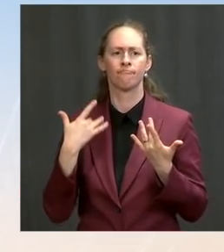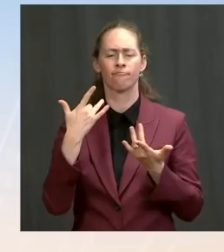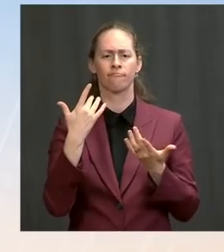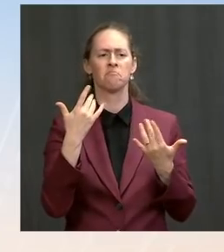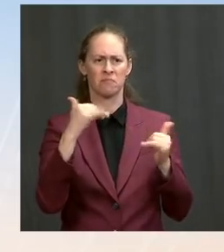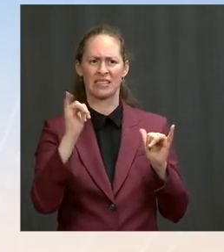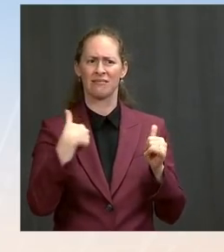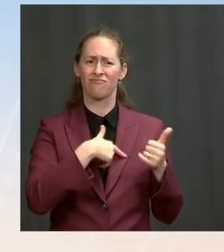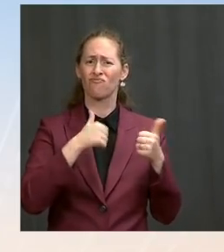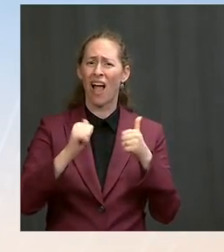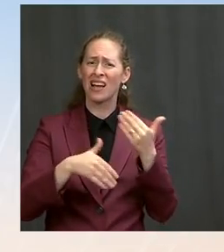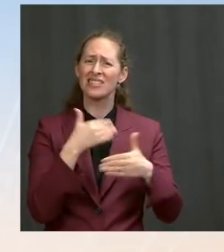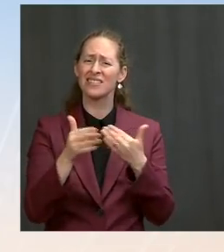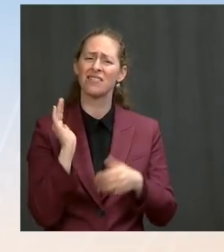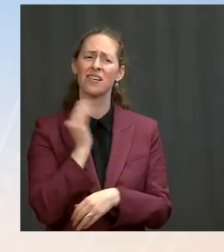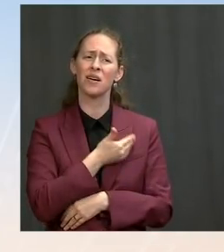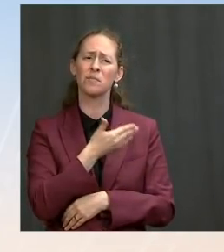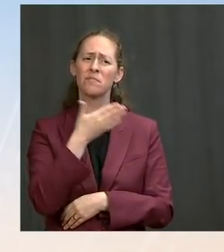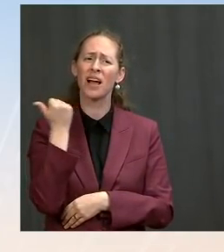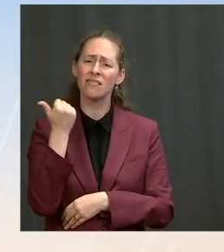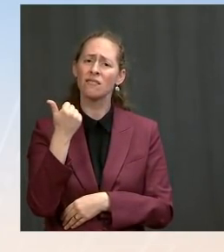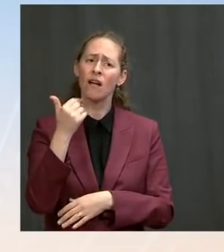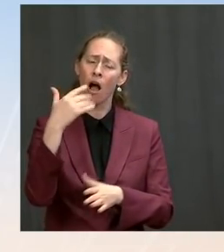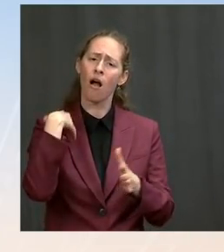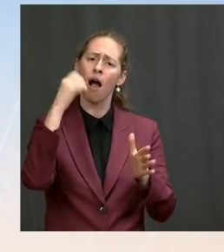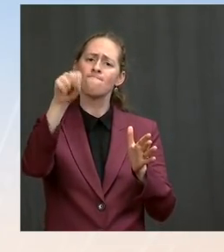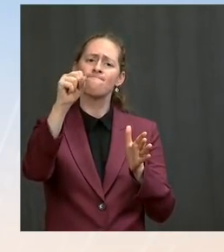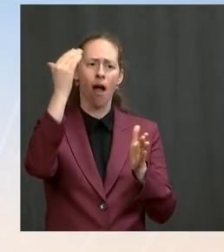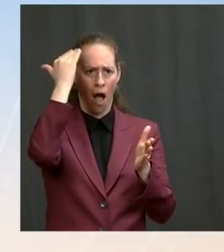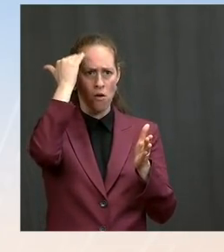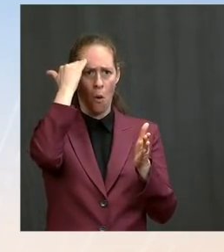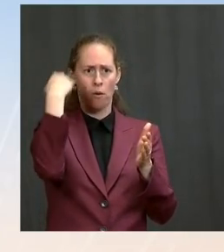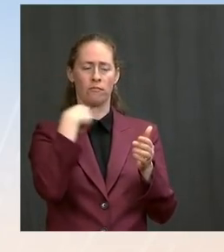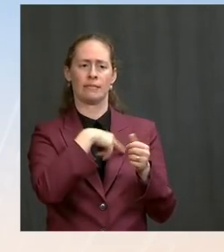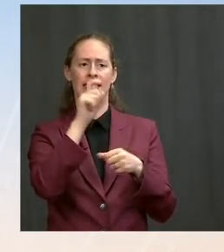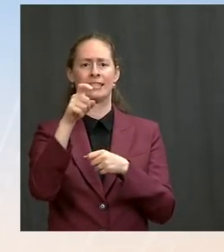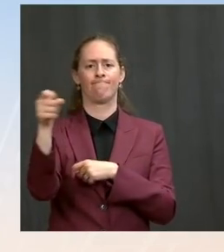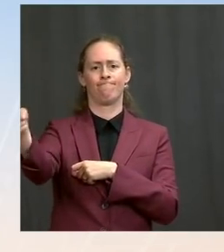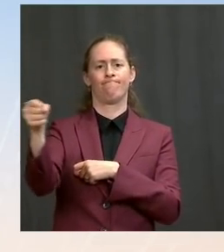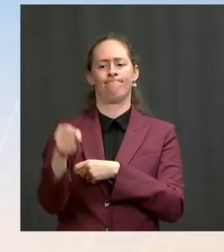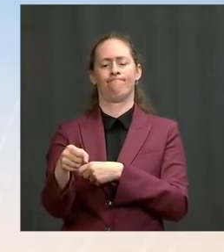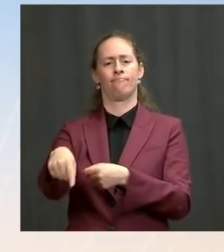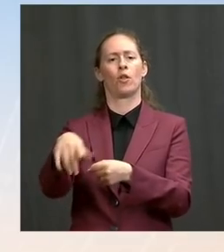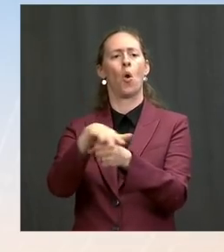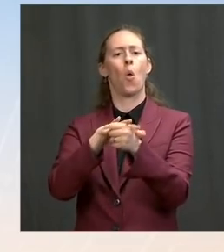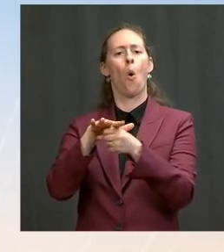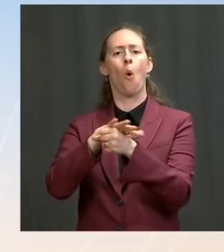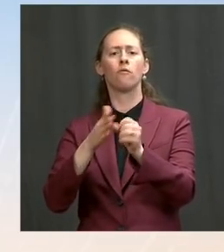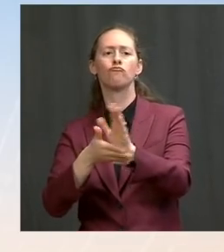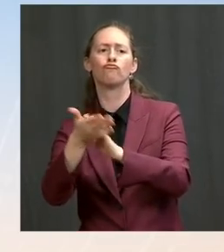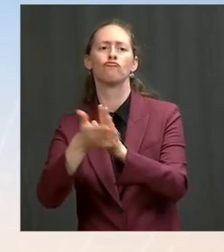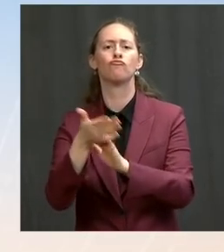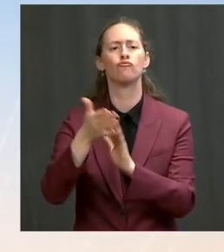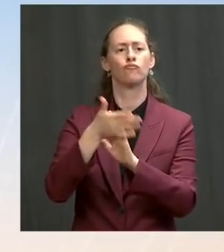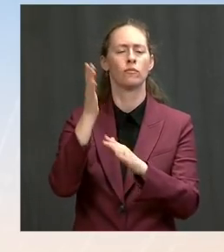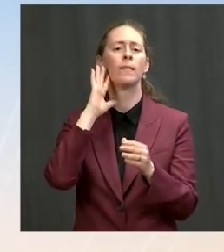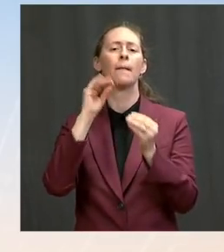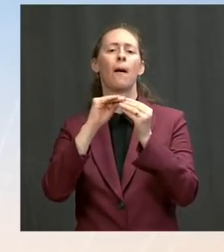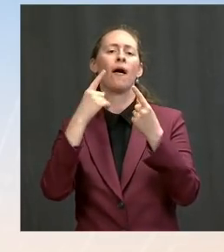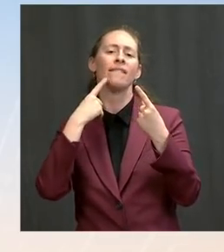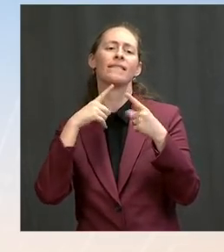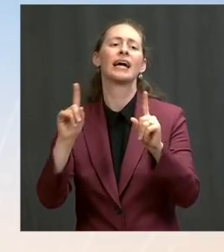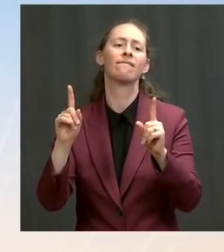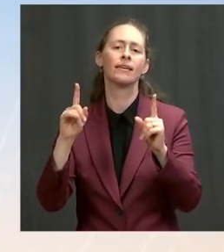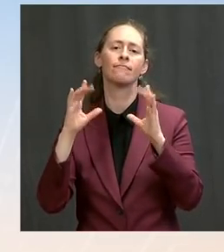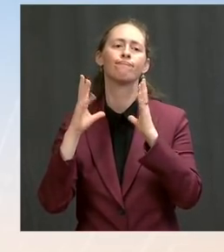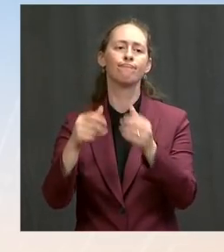can. Listen, we recognize that we need our regional administrators in place if we're going to be successful to expedite and execute on